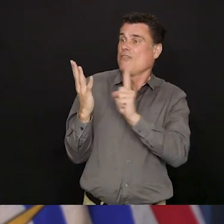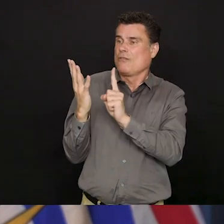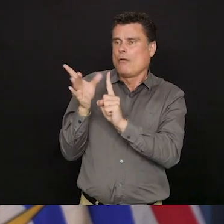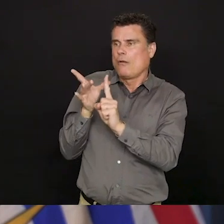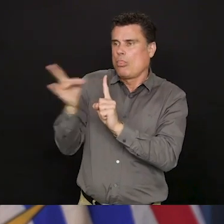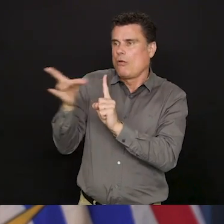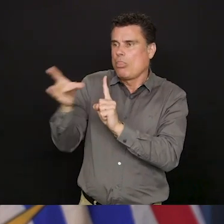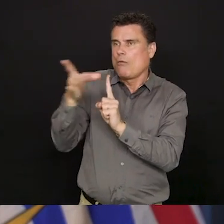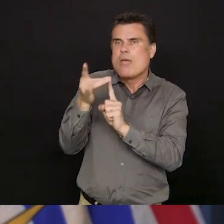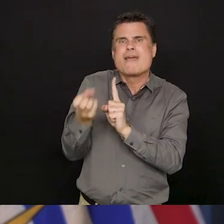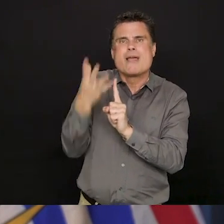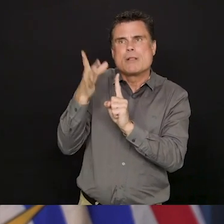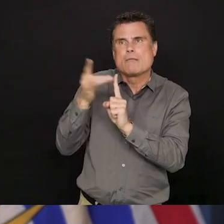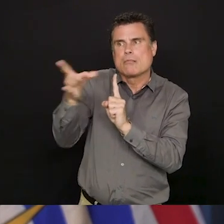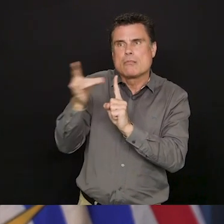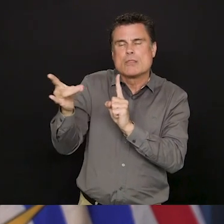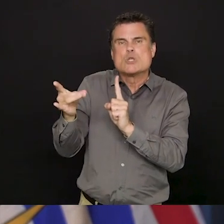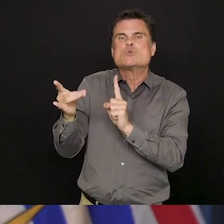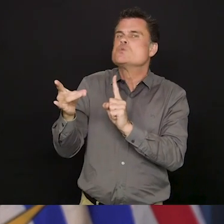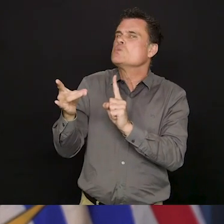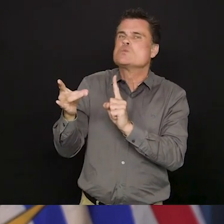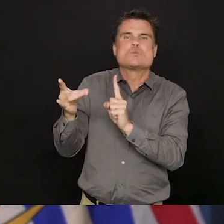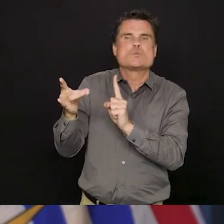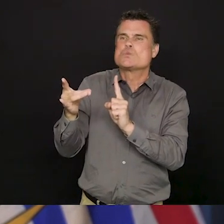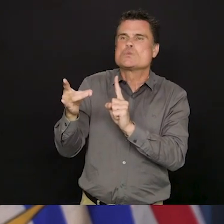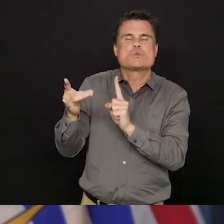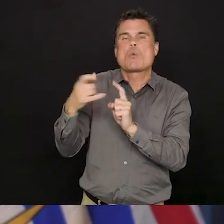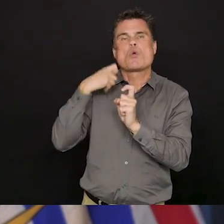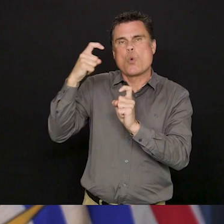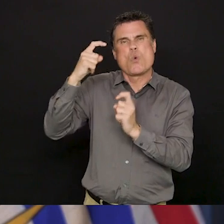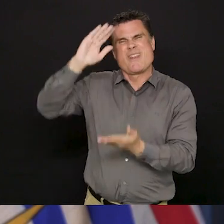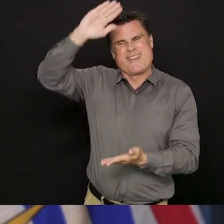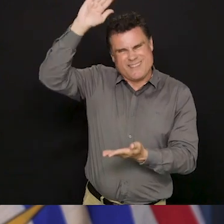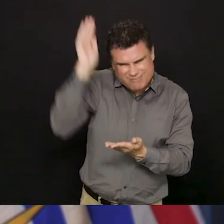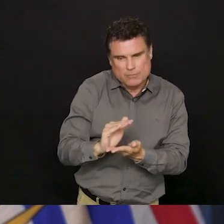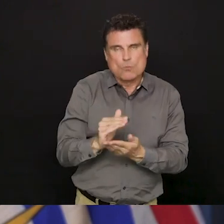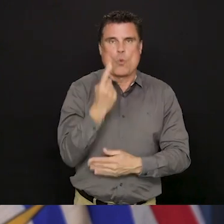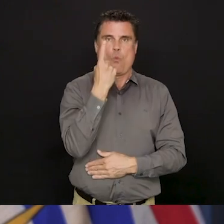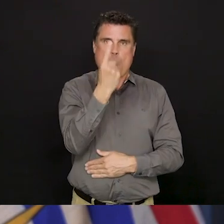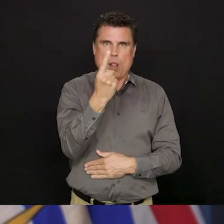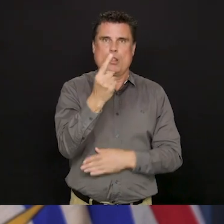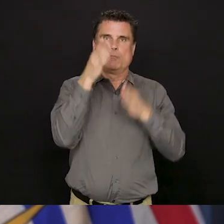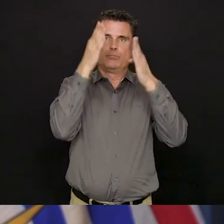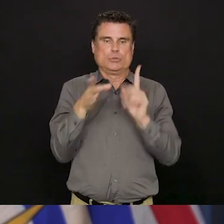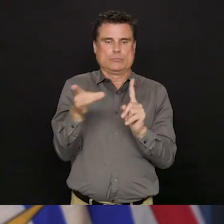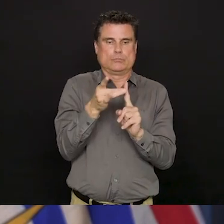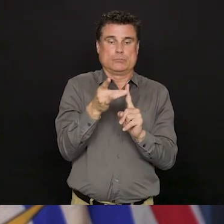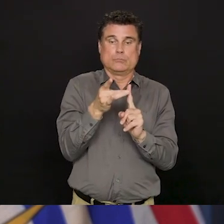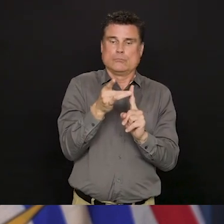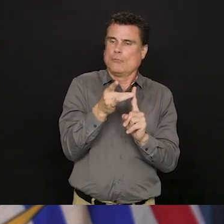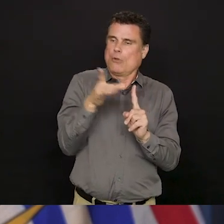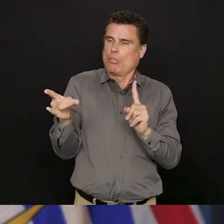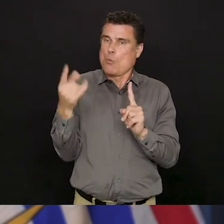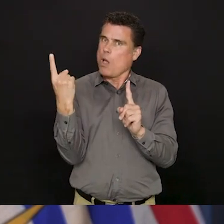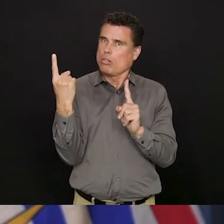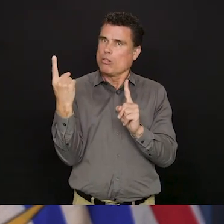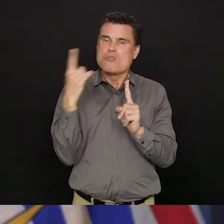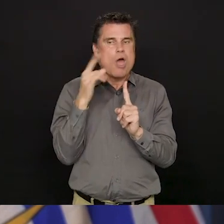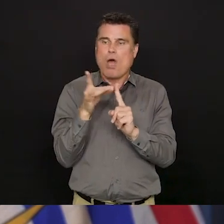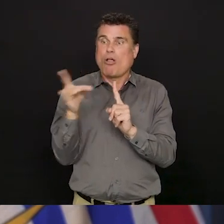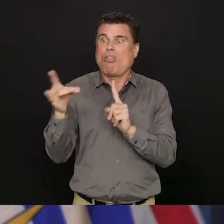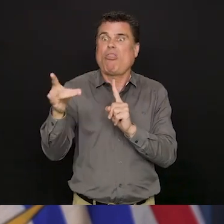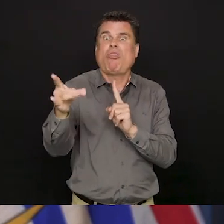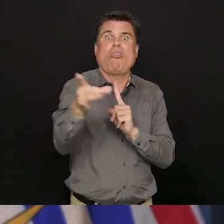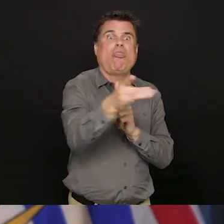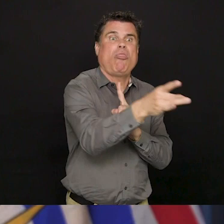decreased rates of transmission. So the modelers at the BC CDC are working with us on that, and actually at UBC and Simon Fraser,